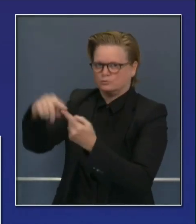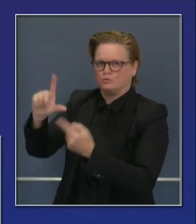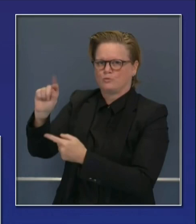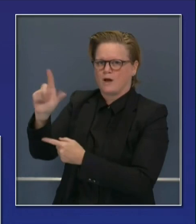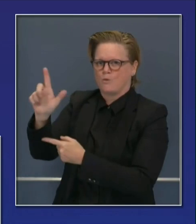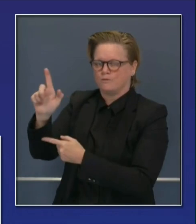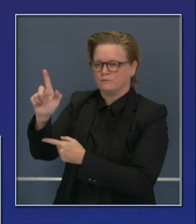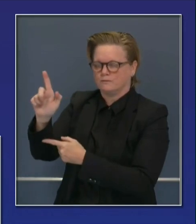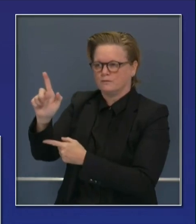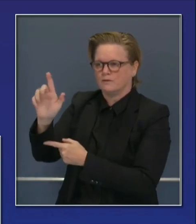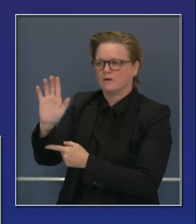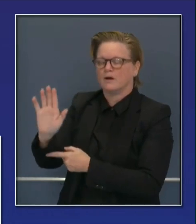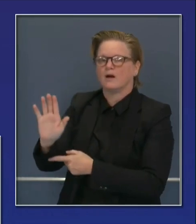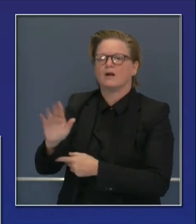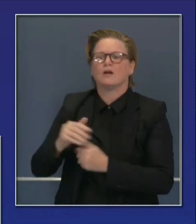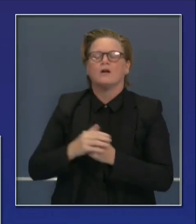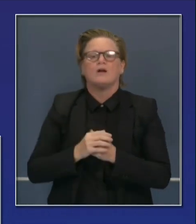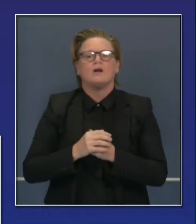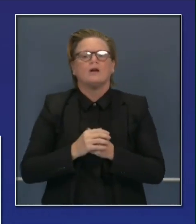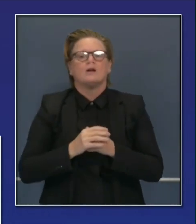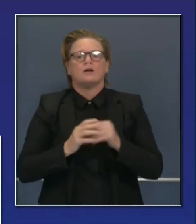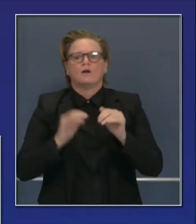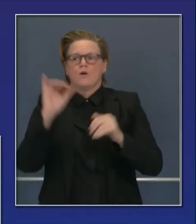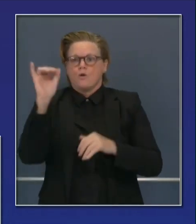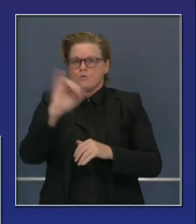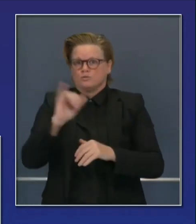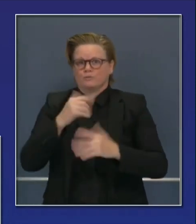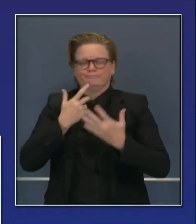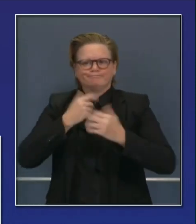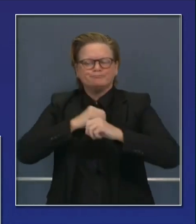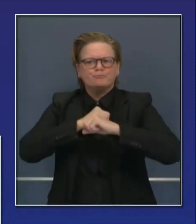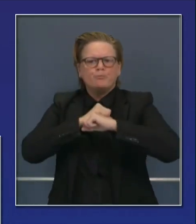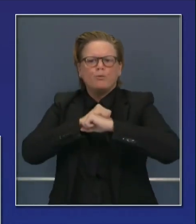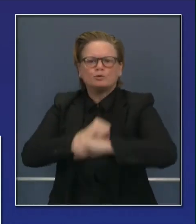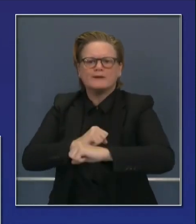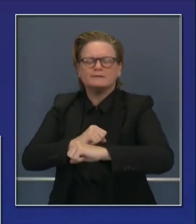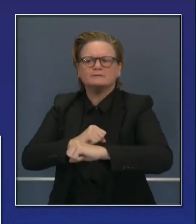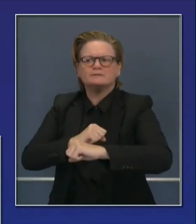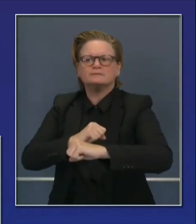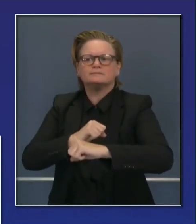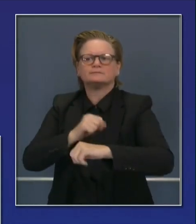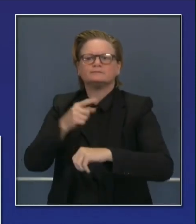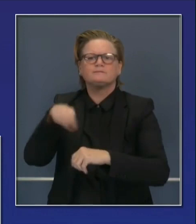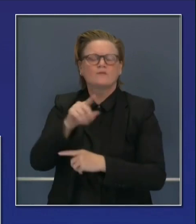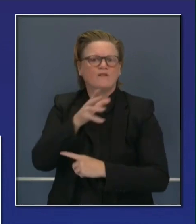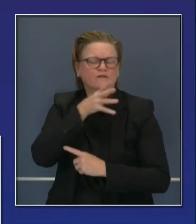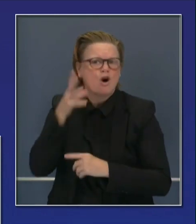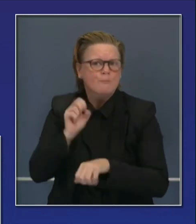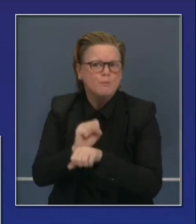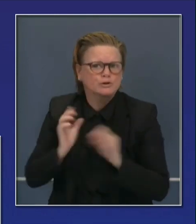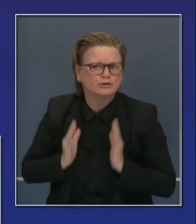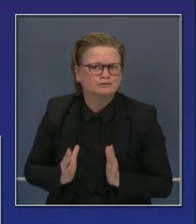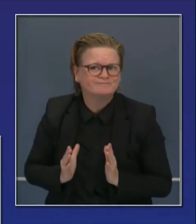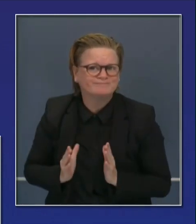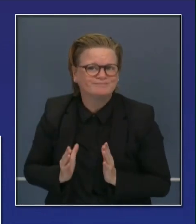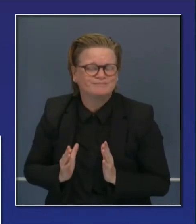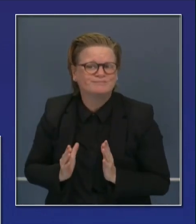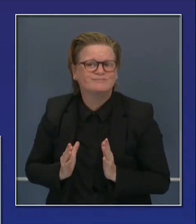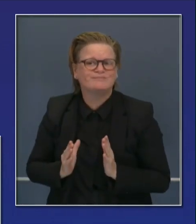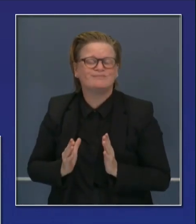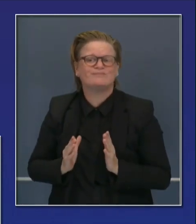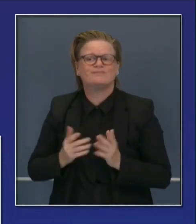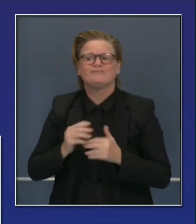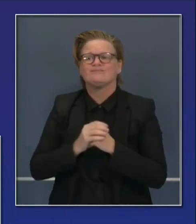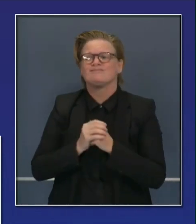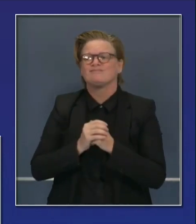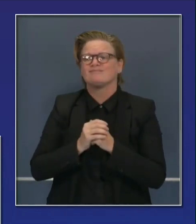lot to protect and support our farm workers, talk about essential workers, not just in the Central Valley, but also on the Central Coast and other